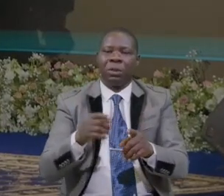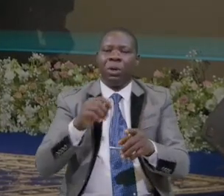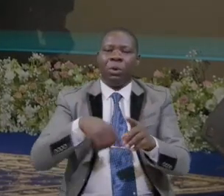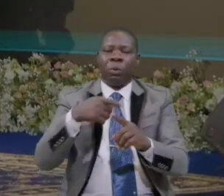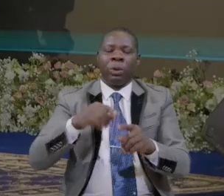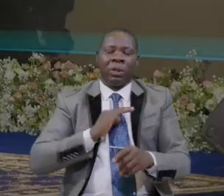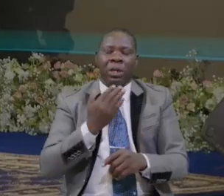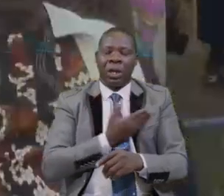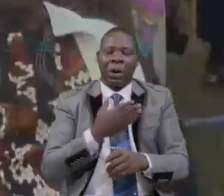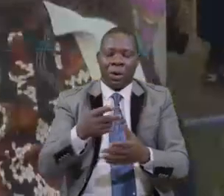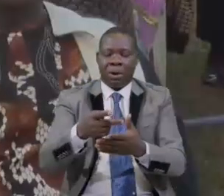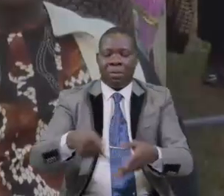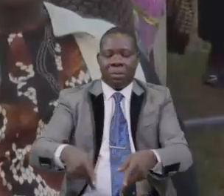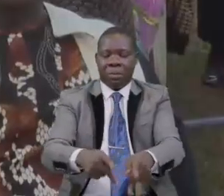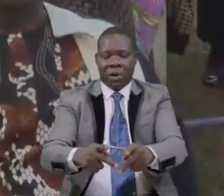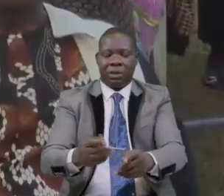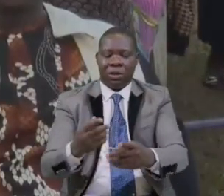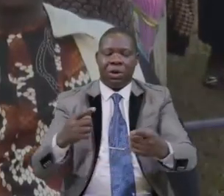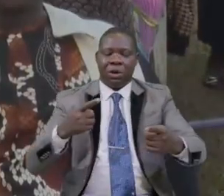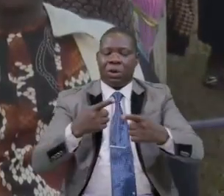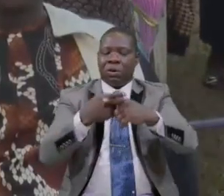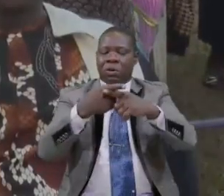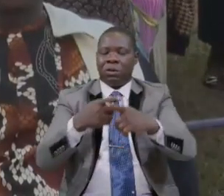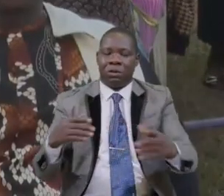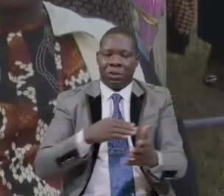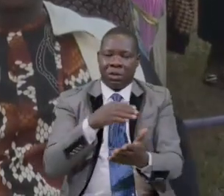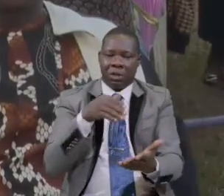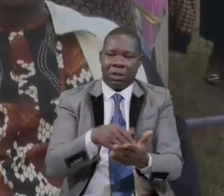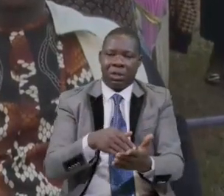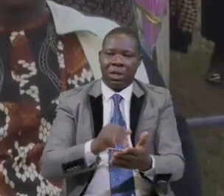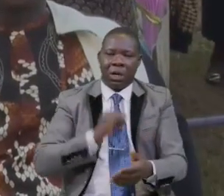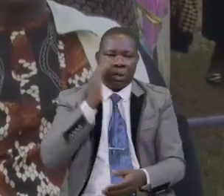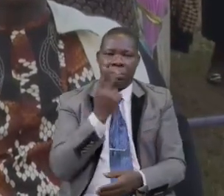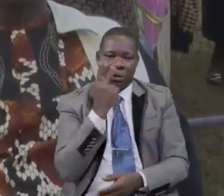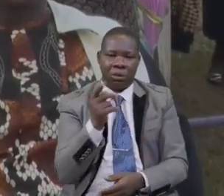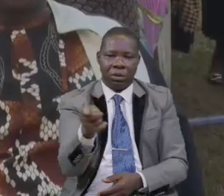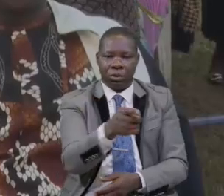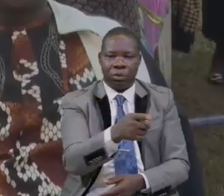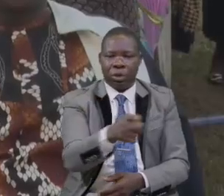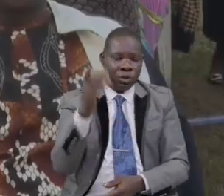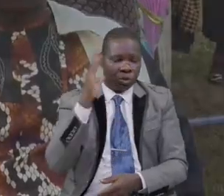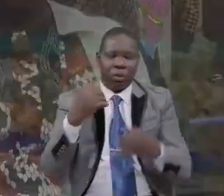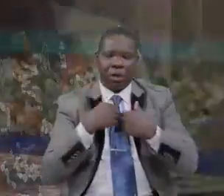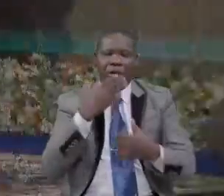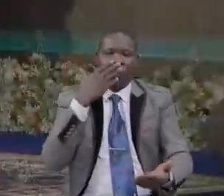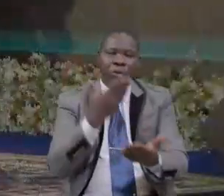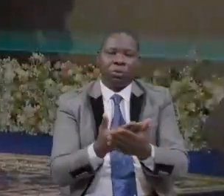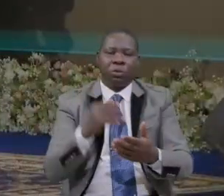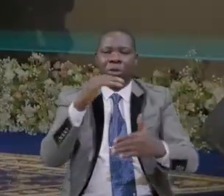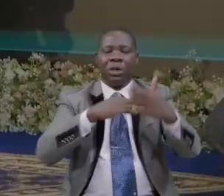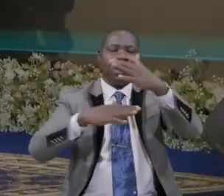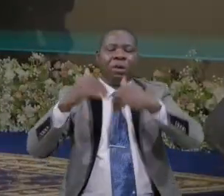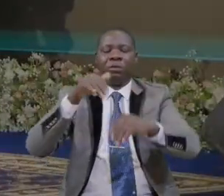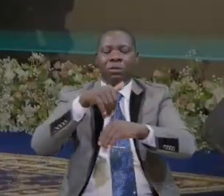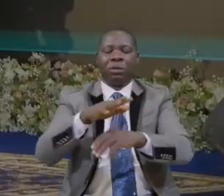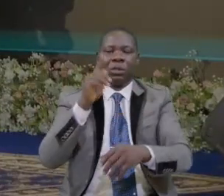will see you. Amen. You will have good heaven-sent testimonies to